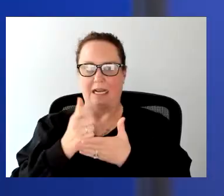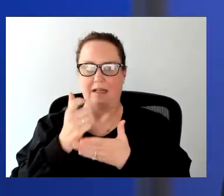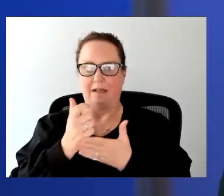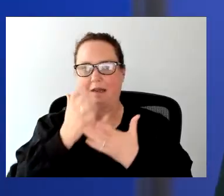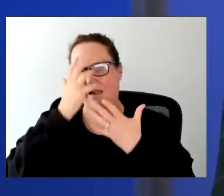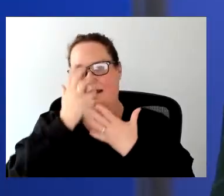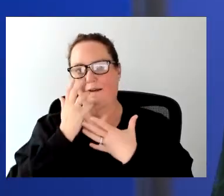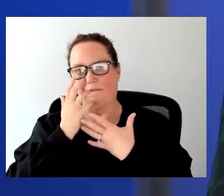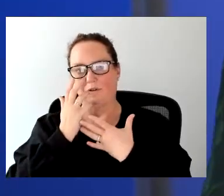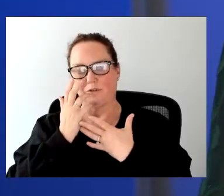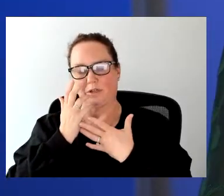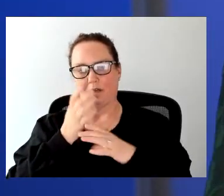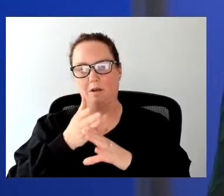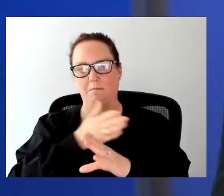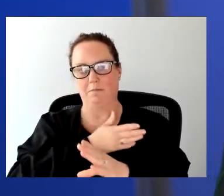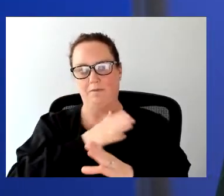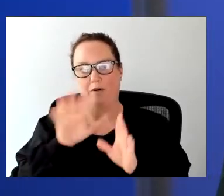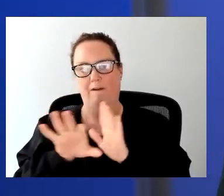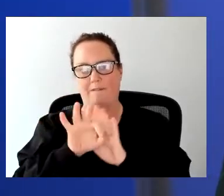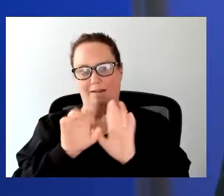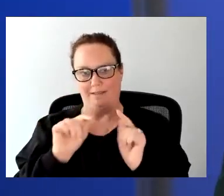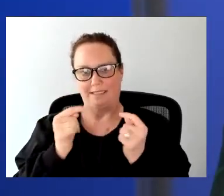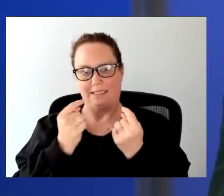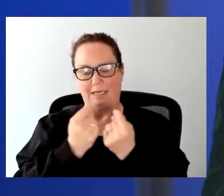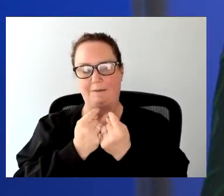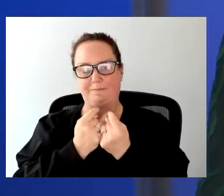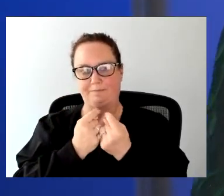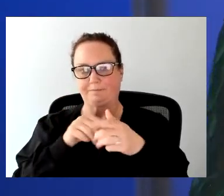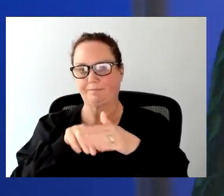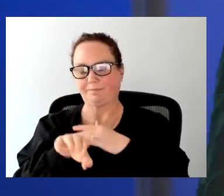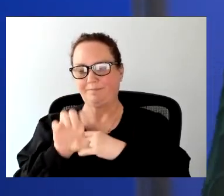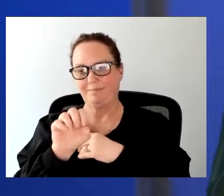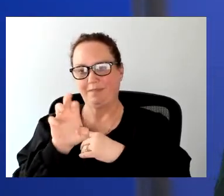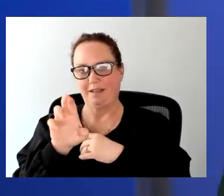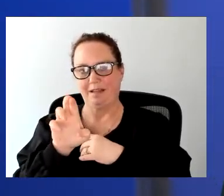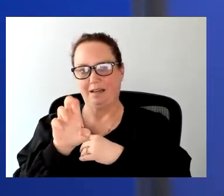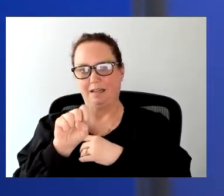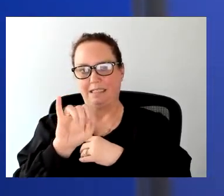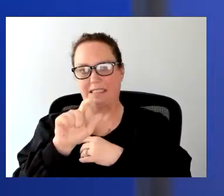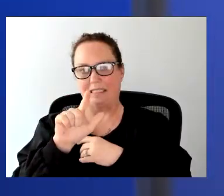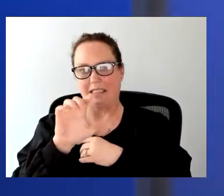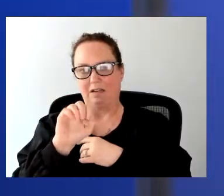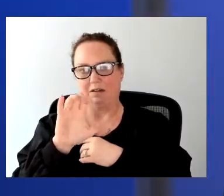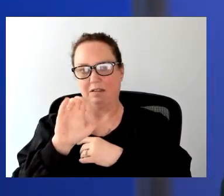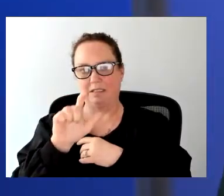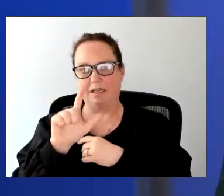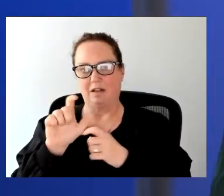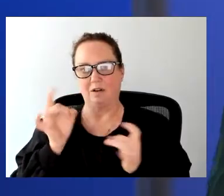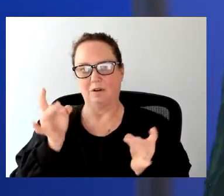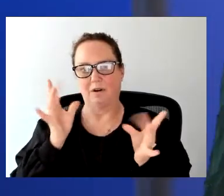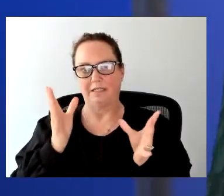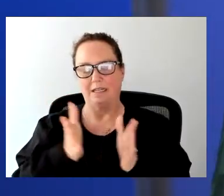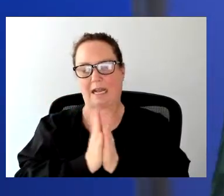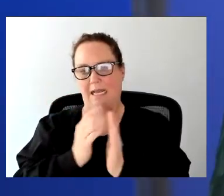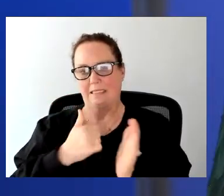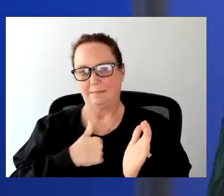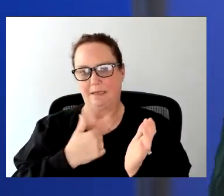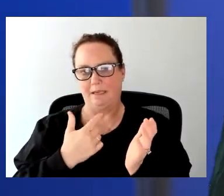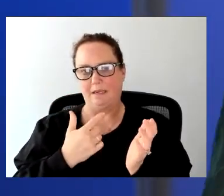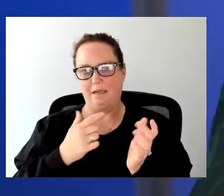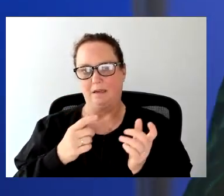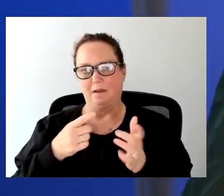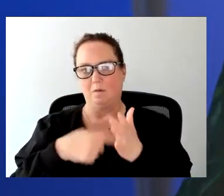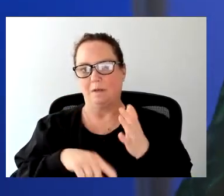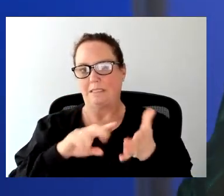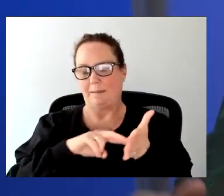Unfortunately, before I found this team, I would go into an emergency room and say, I'm having a sickle cell crisis. And they would ask me, what is sickle cell?